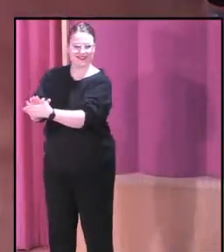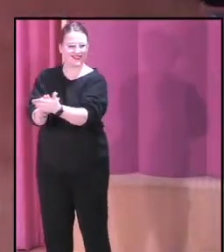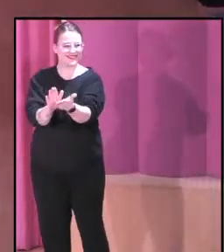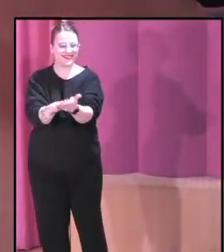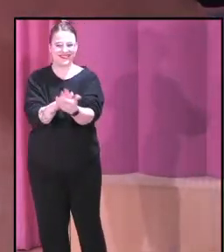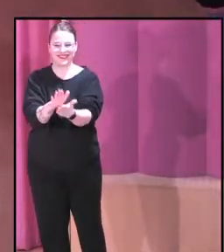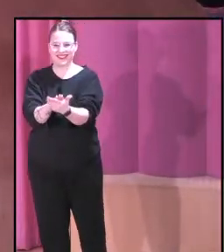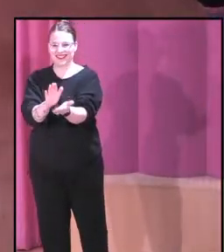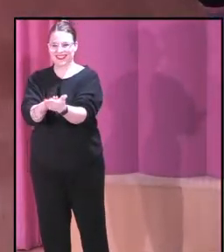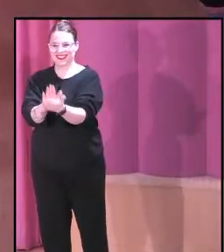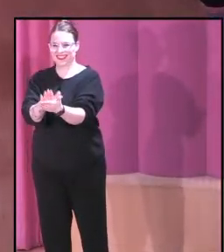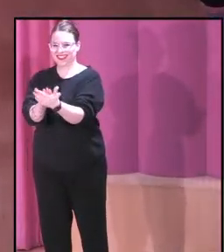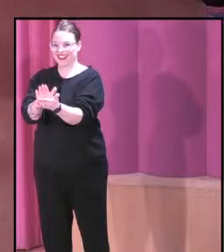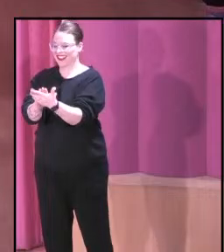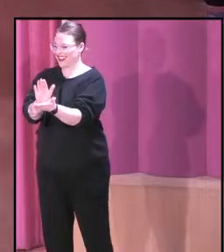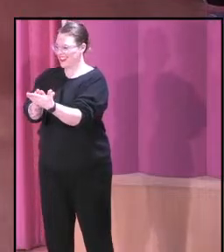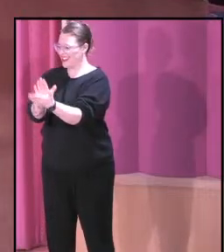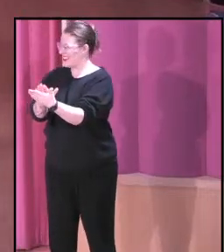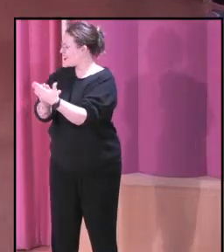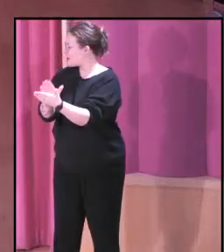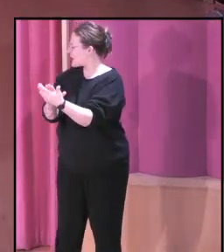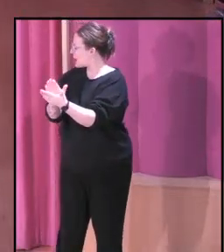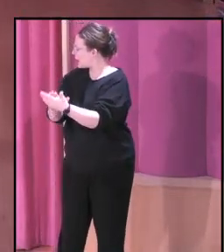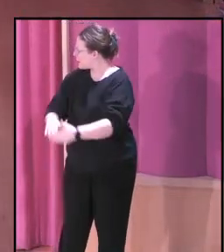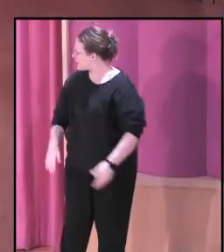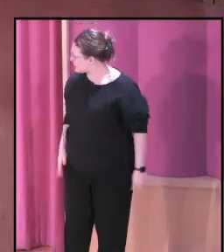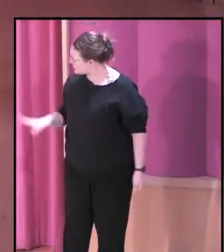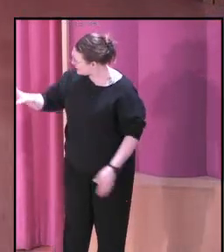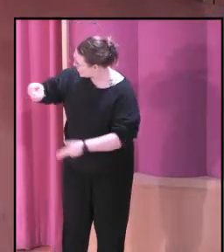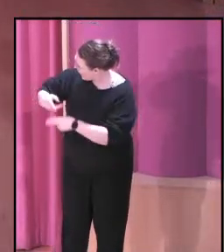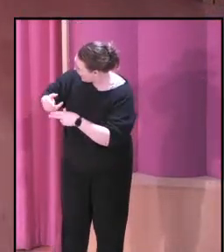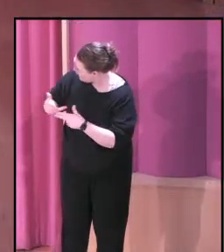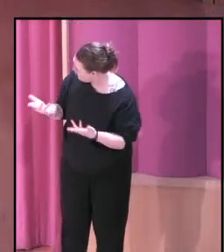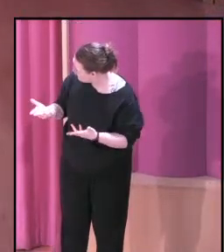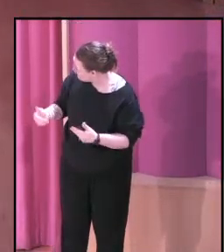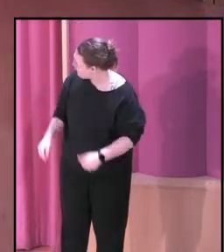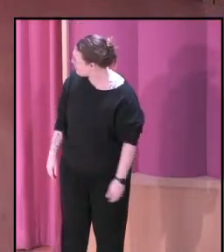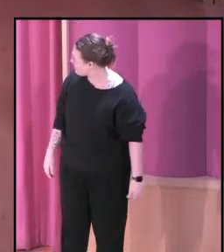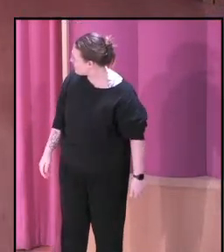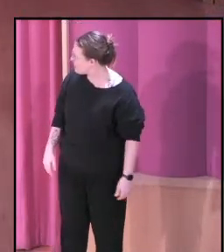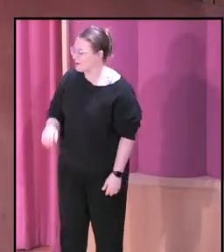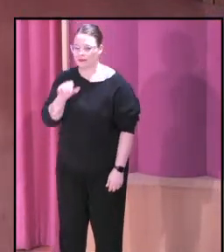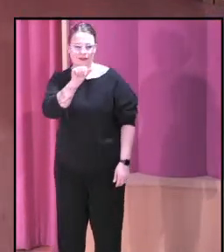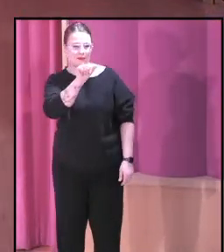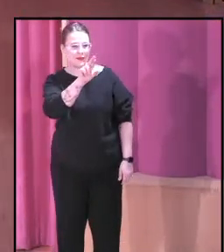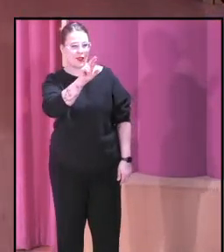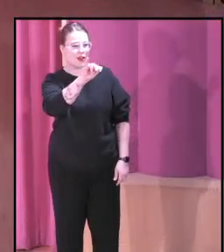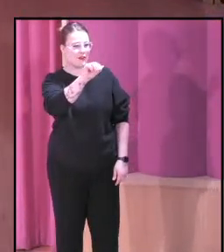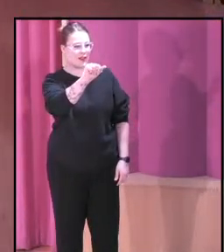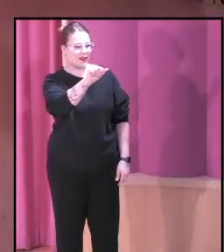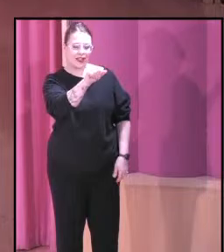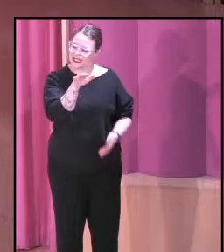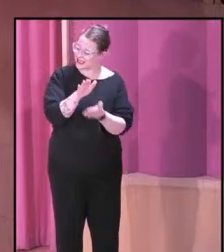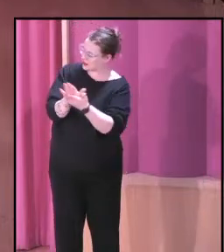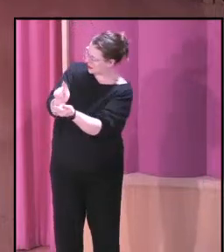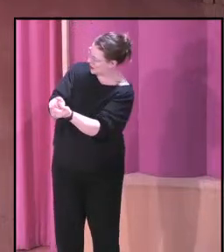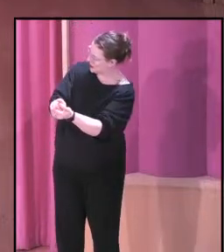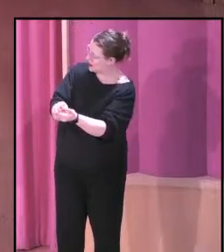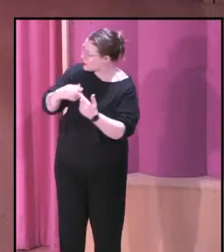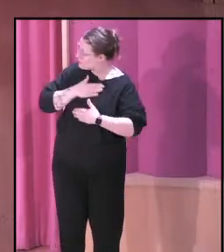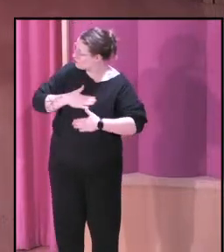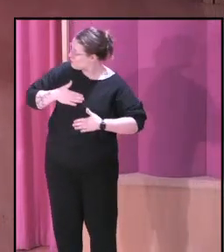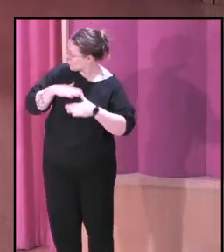Stand right there. This is for me. Hi. What's your name? Aria. Aria. Nice to meet you, Aria. Are you having a good